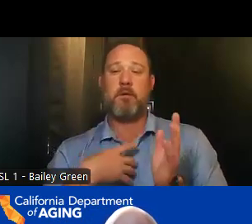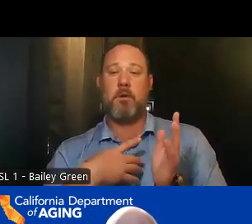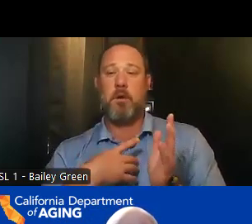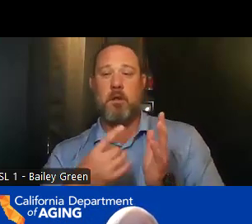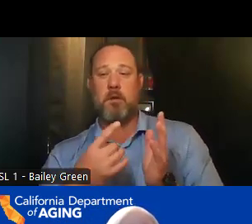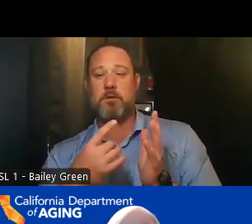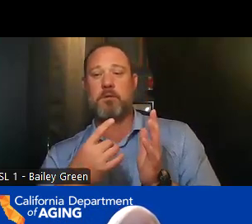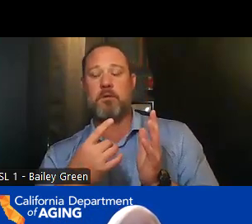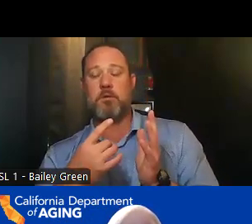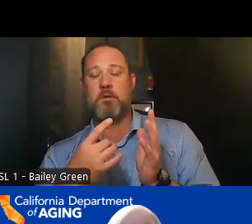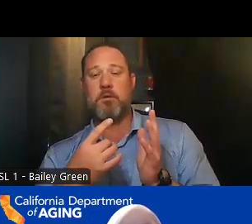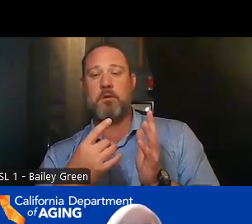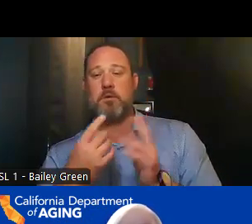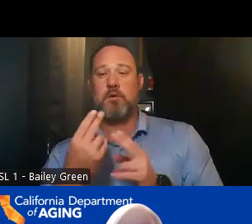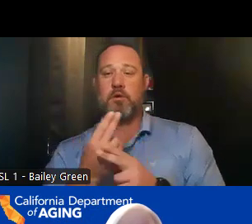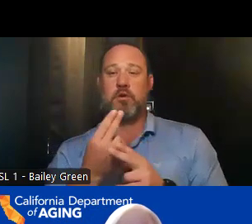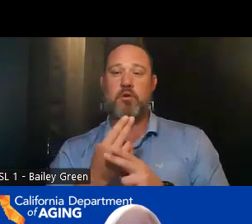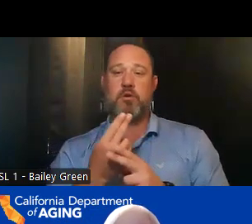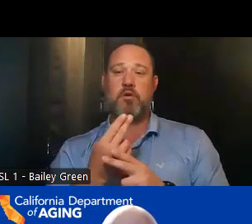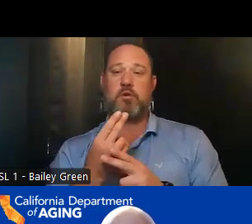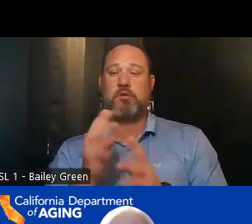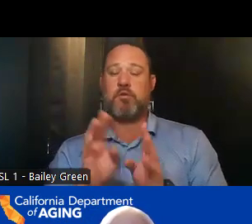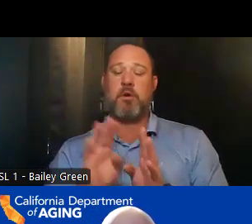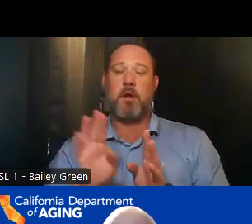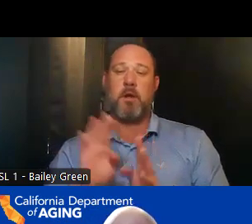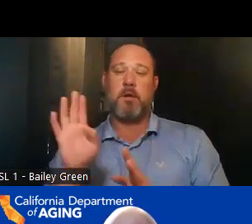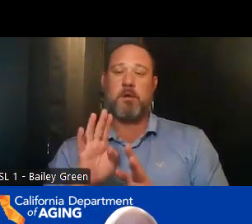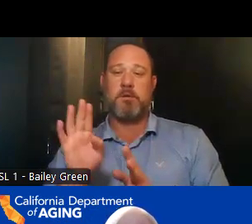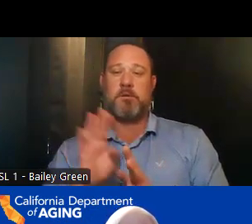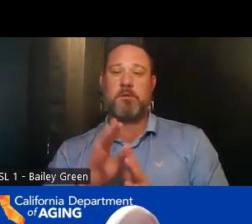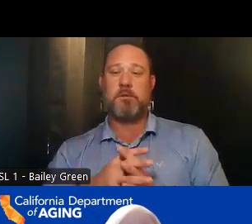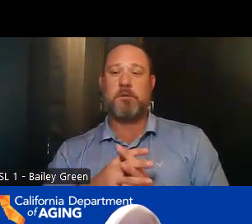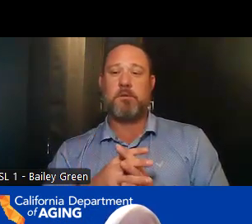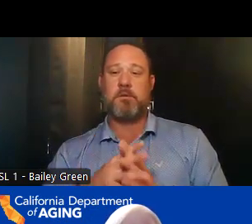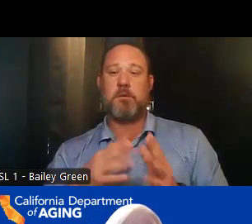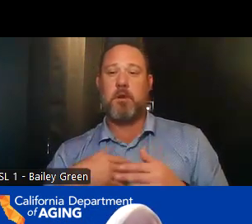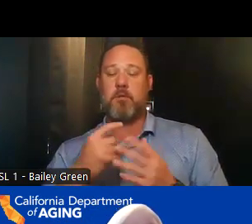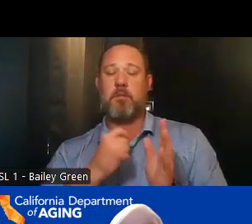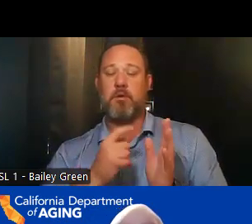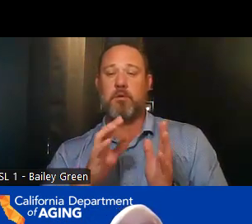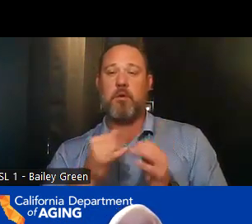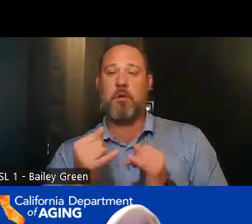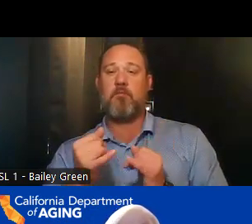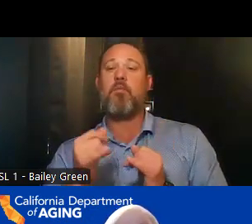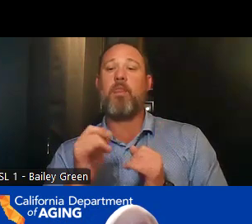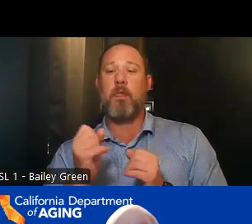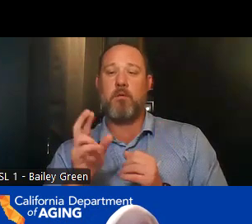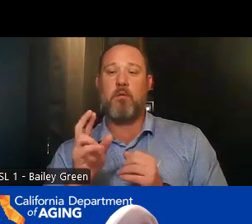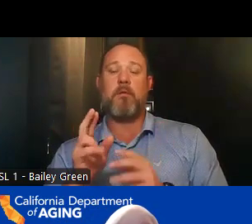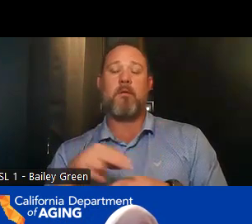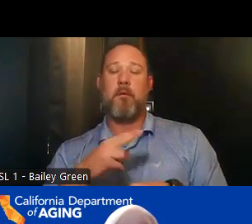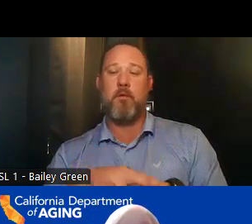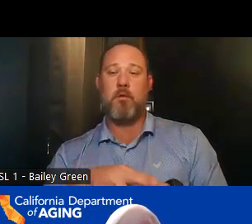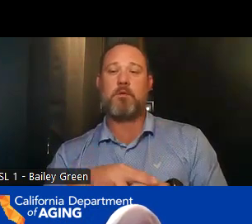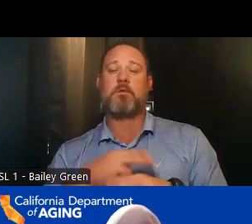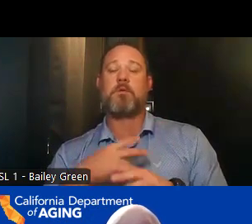to utilize your raised hand icon, I'm happy to unmute your line. Or of course,